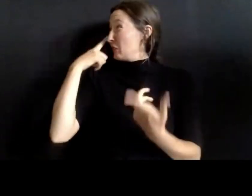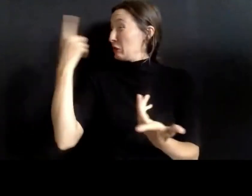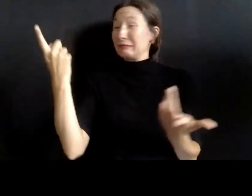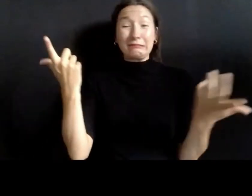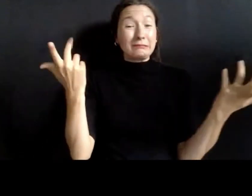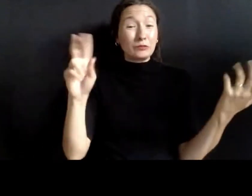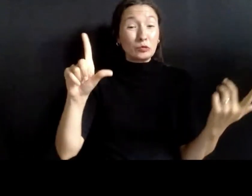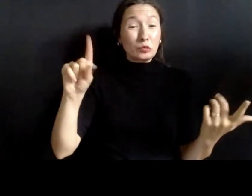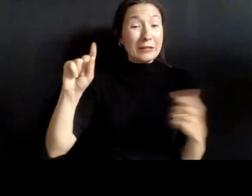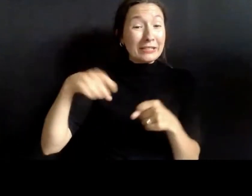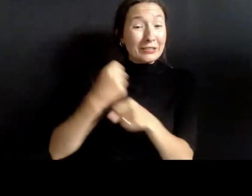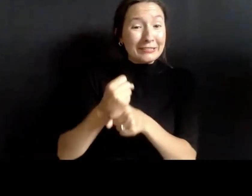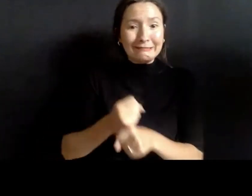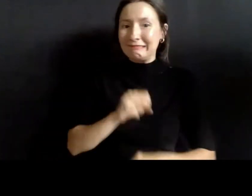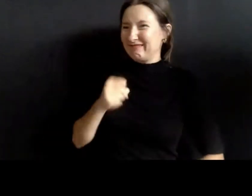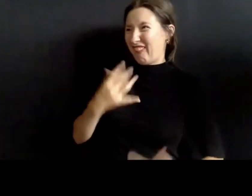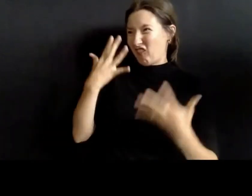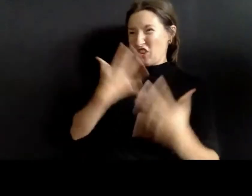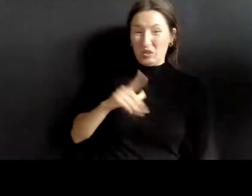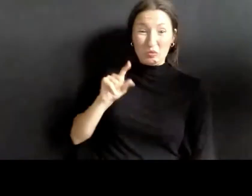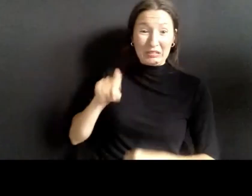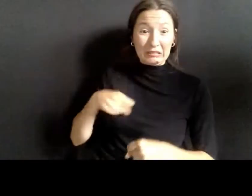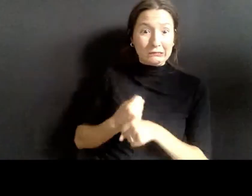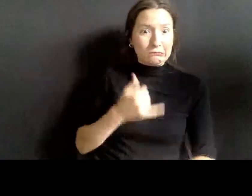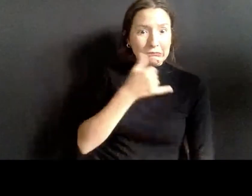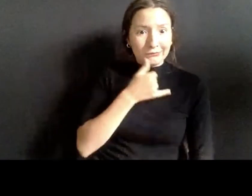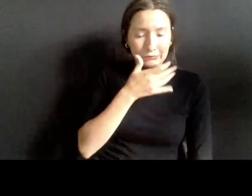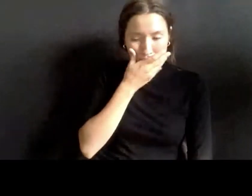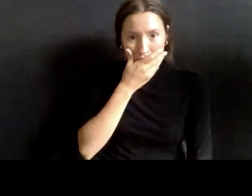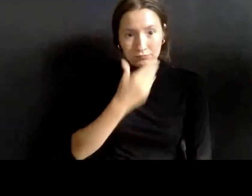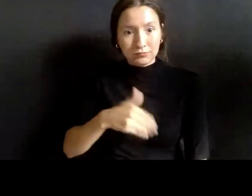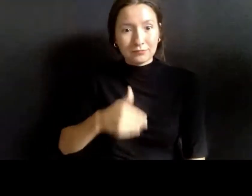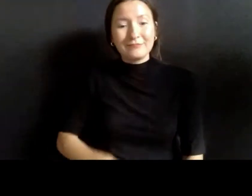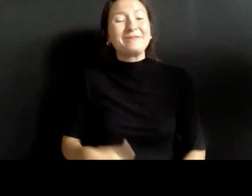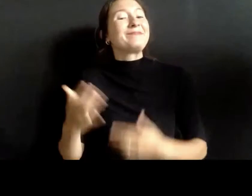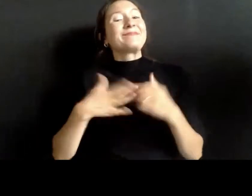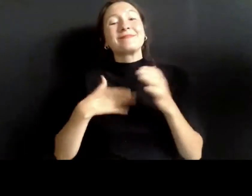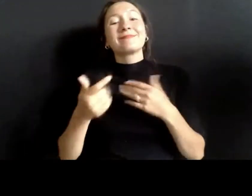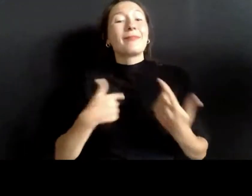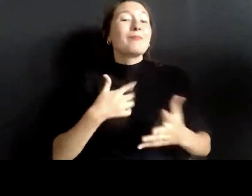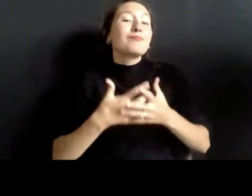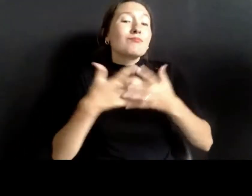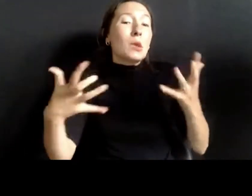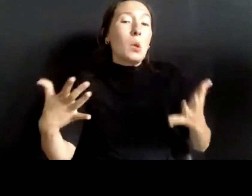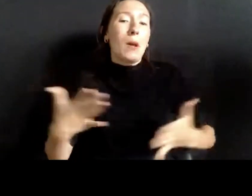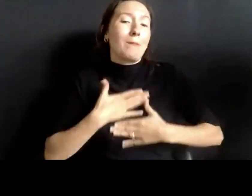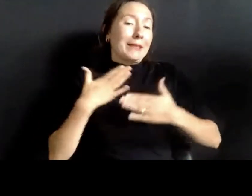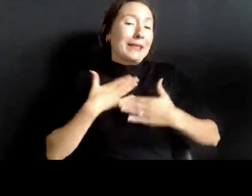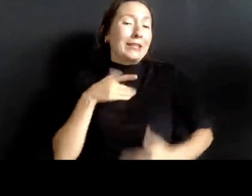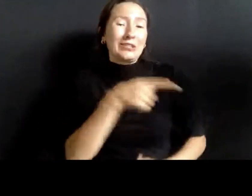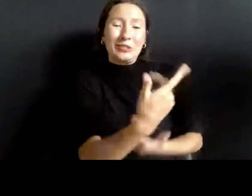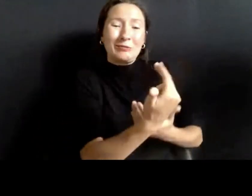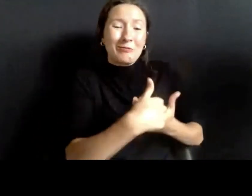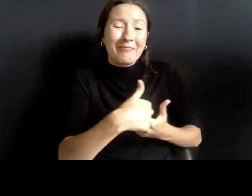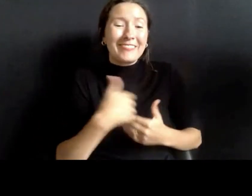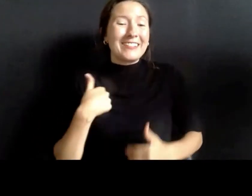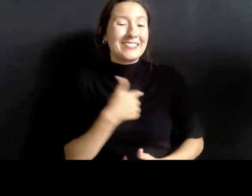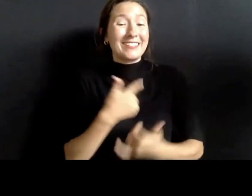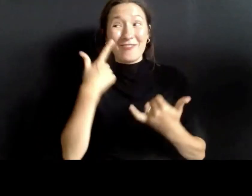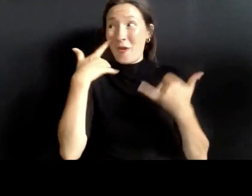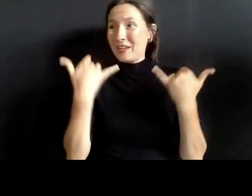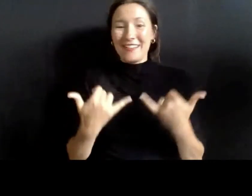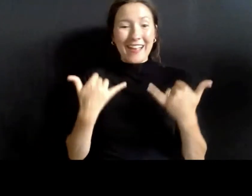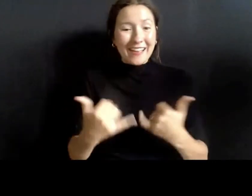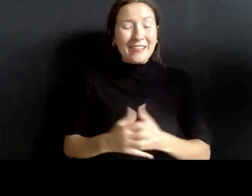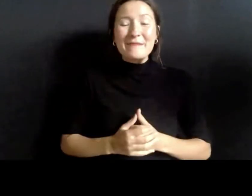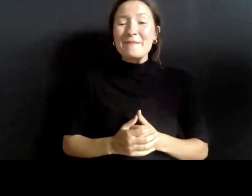yes. we're just talking about that, and so I'm so glad that she is participating in this in